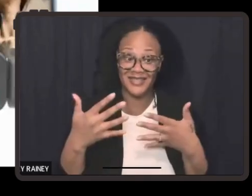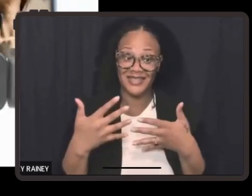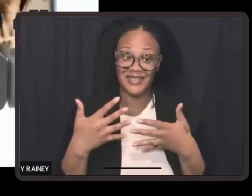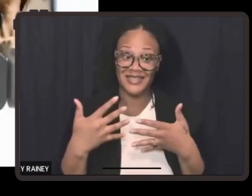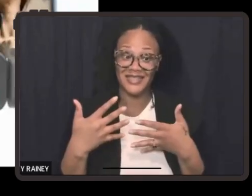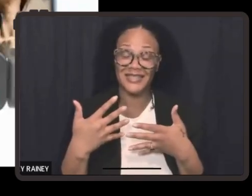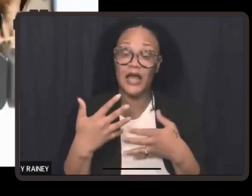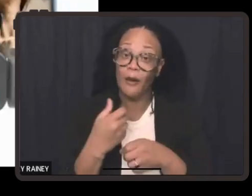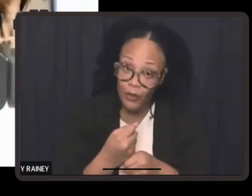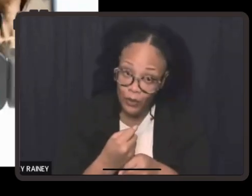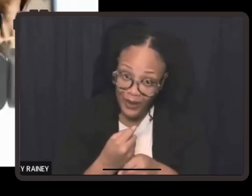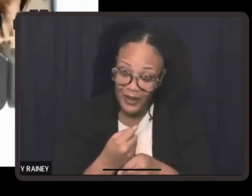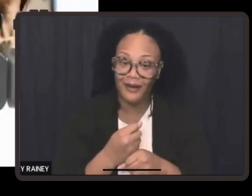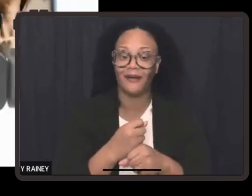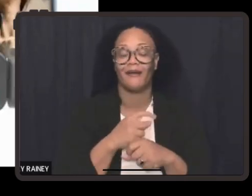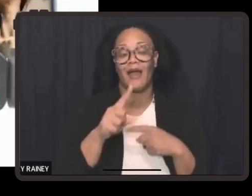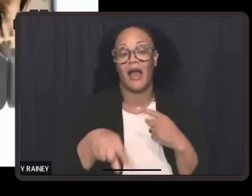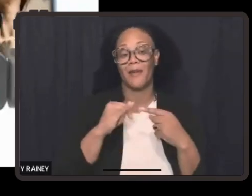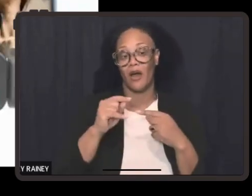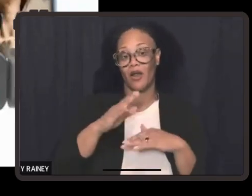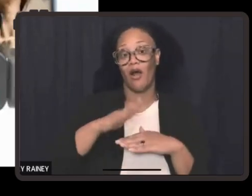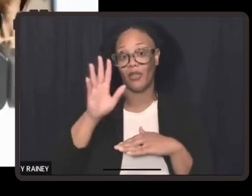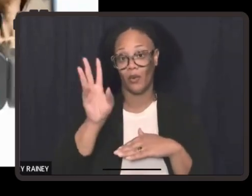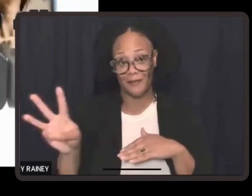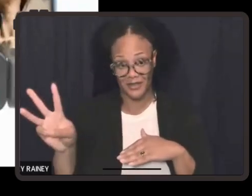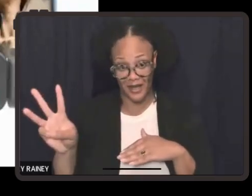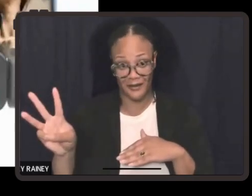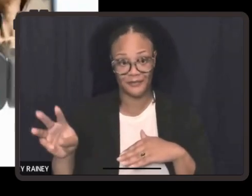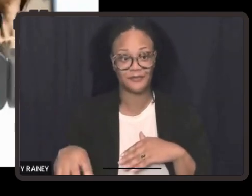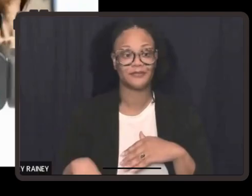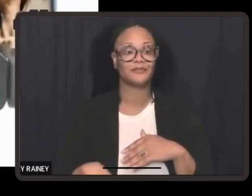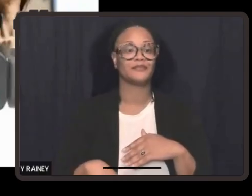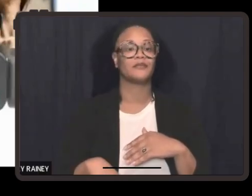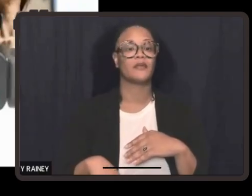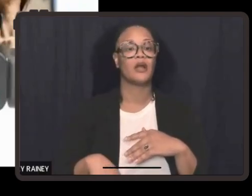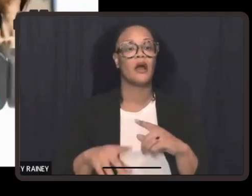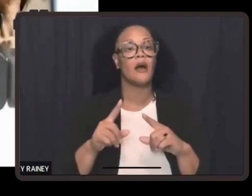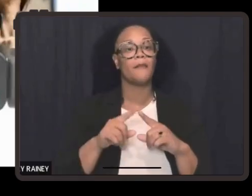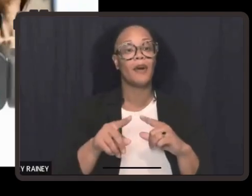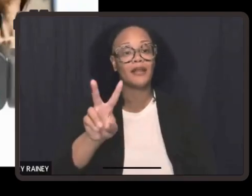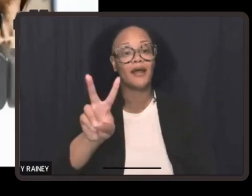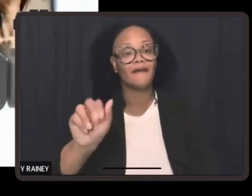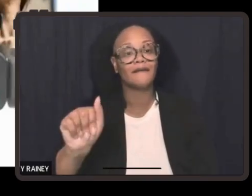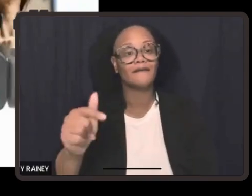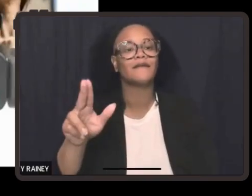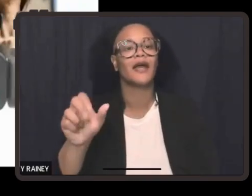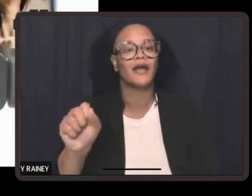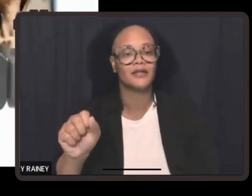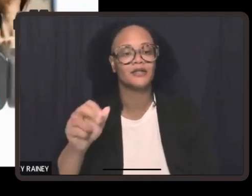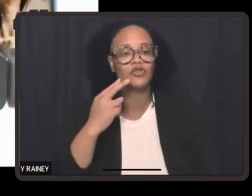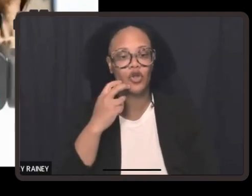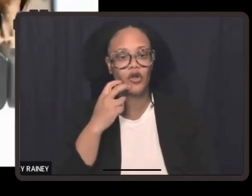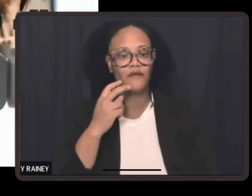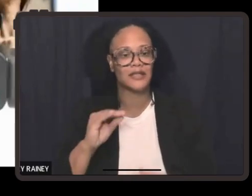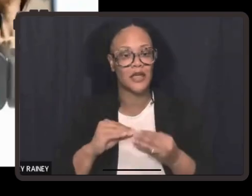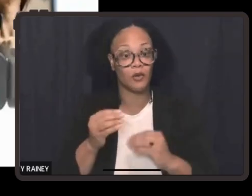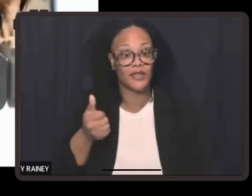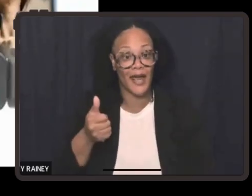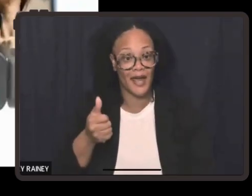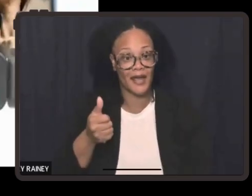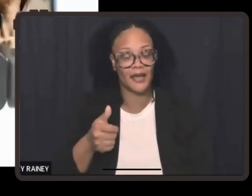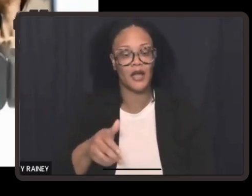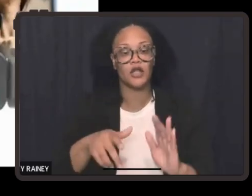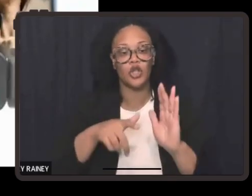posters about it as well. So essentially, vagal nerve is your 10th cranial nerve. It's one of the lower cranial nerves in